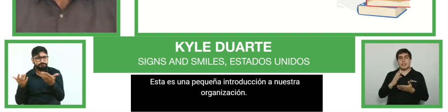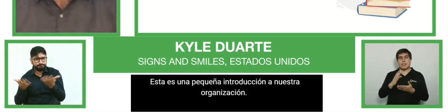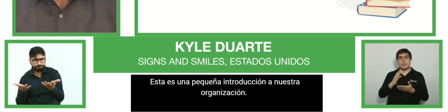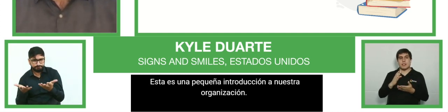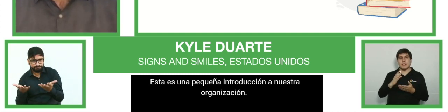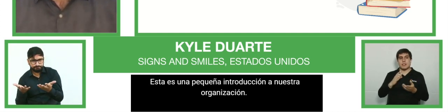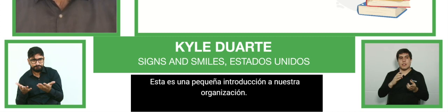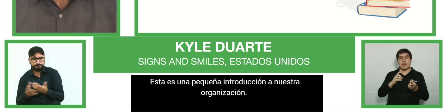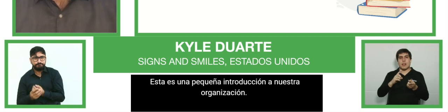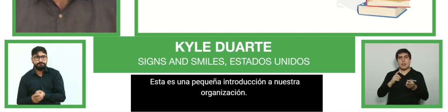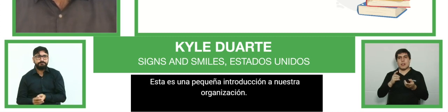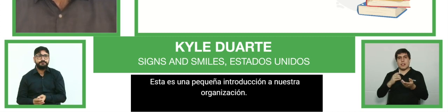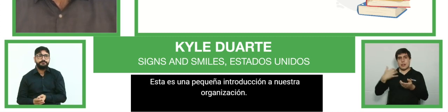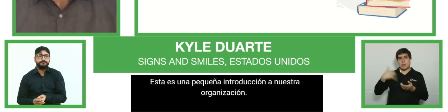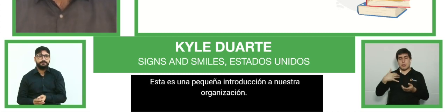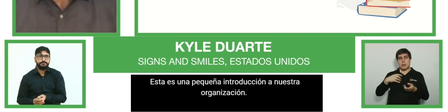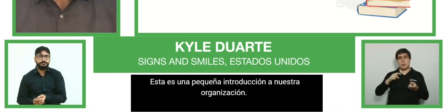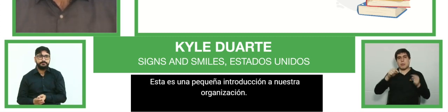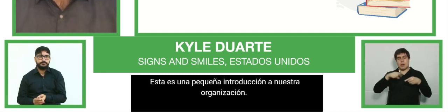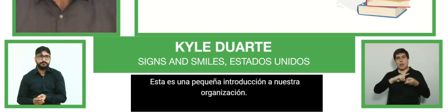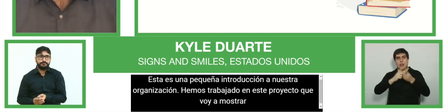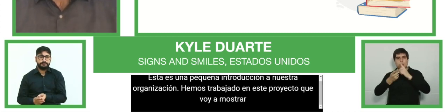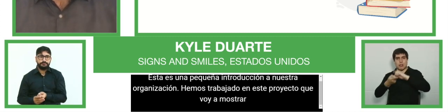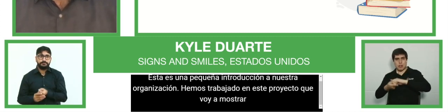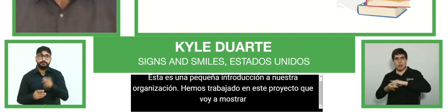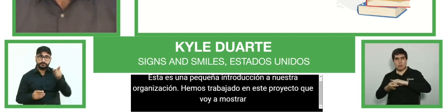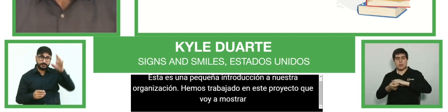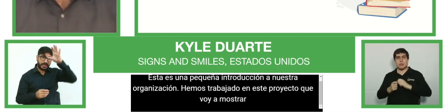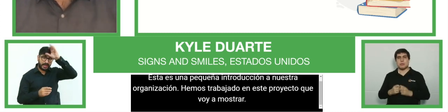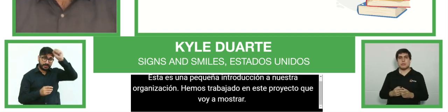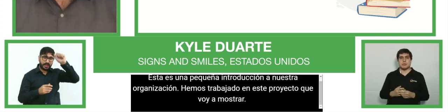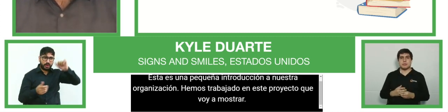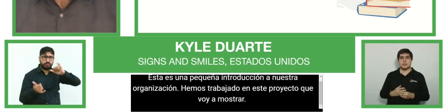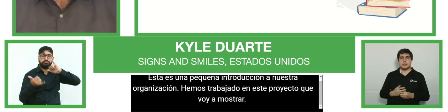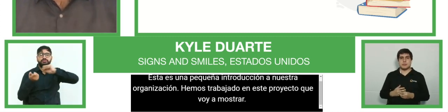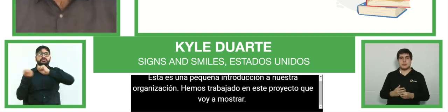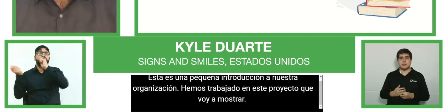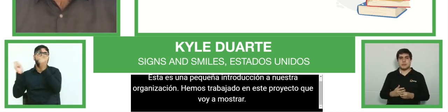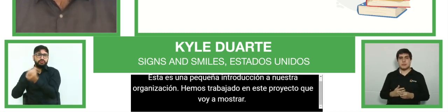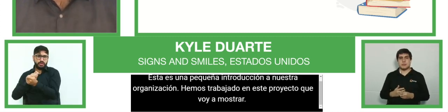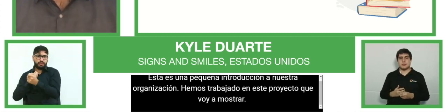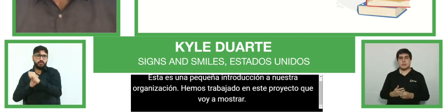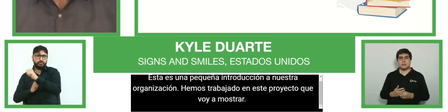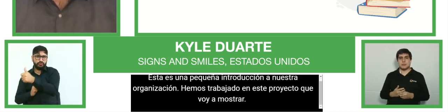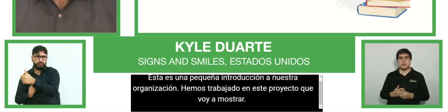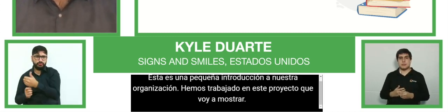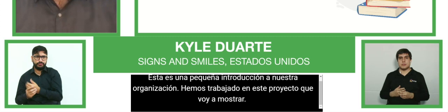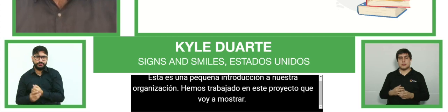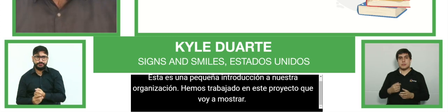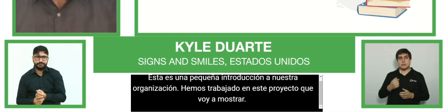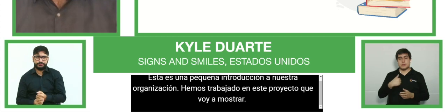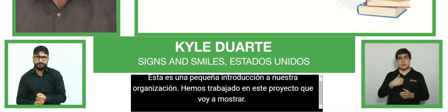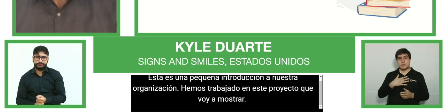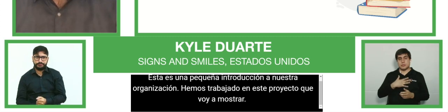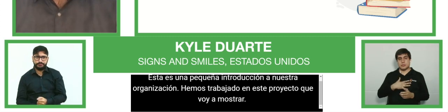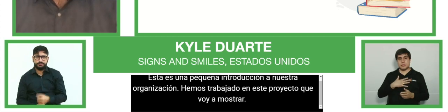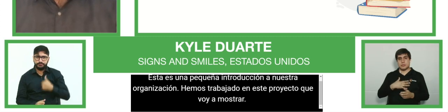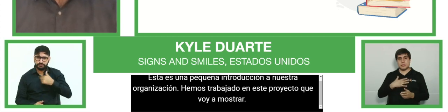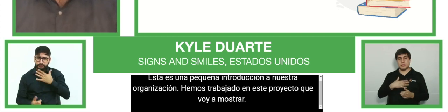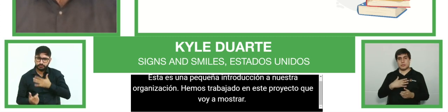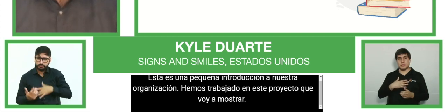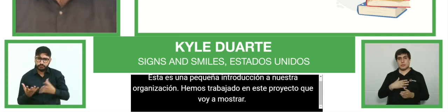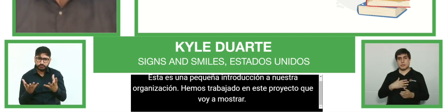I'd like to draw on something that Michal very correctly pointed out in her talk as she opened today,